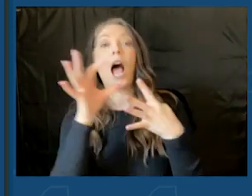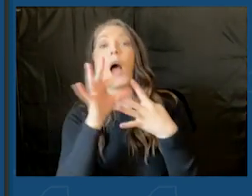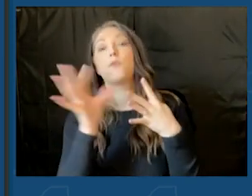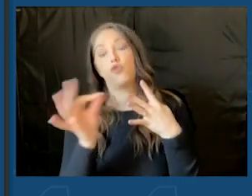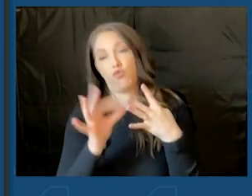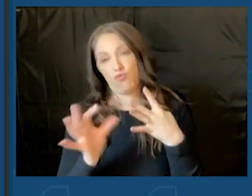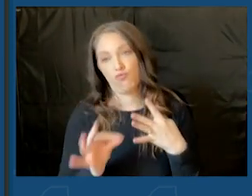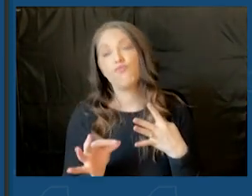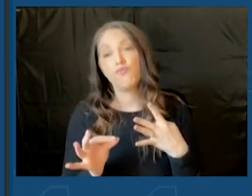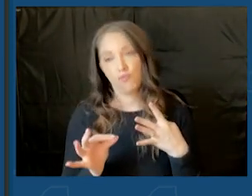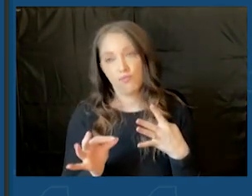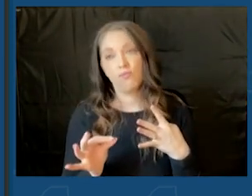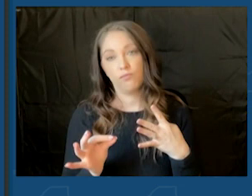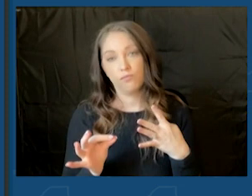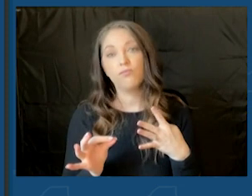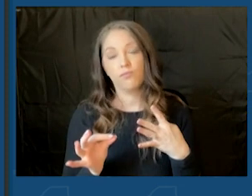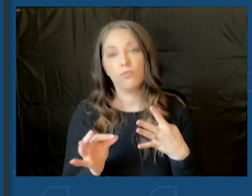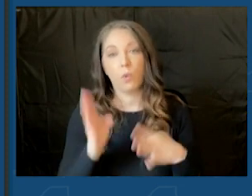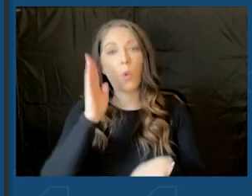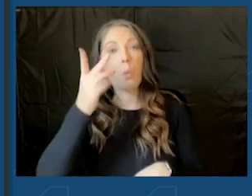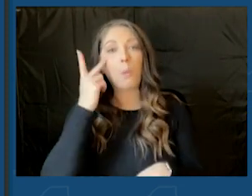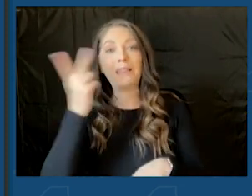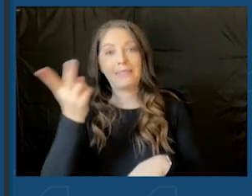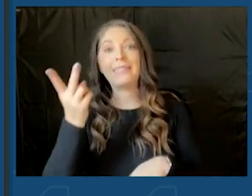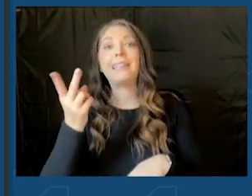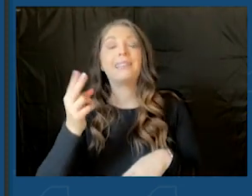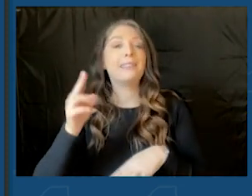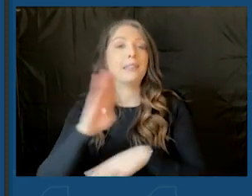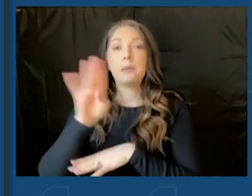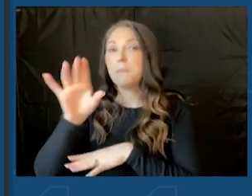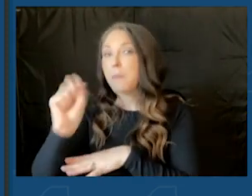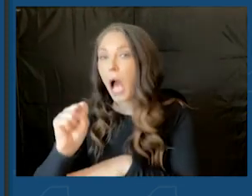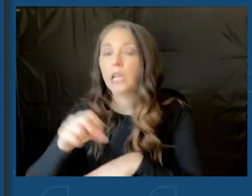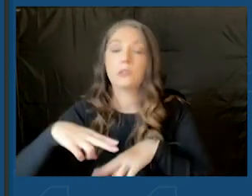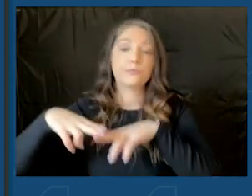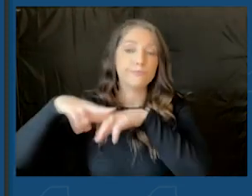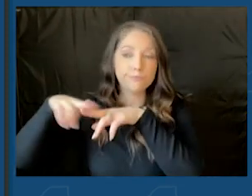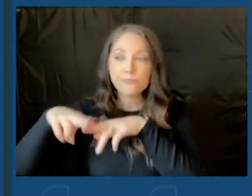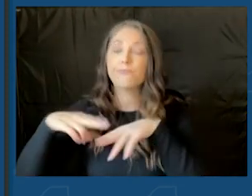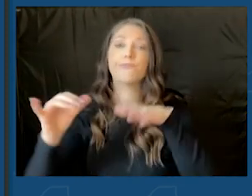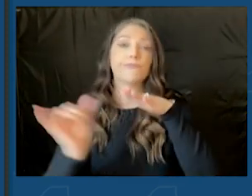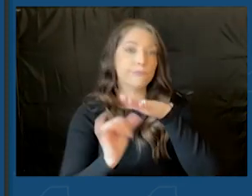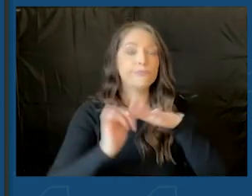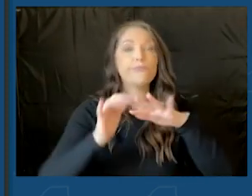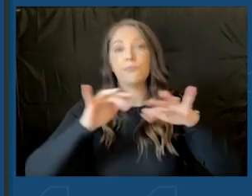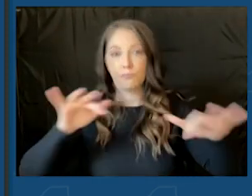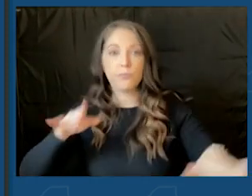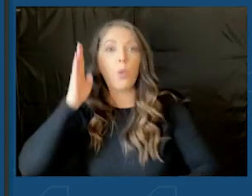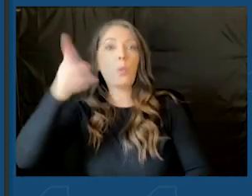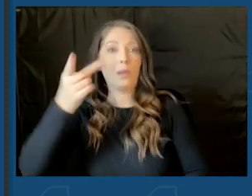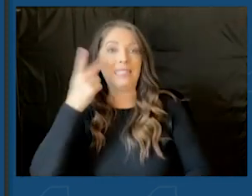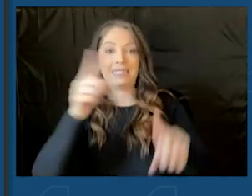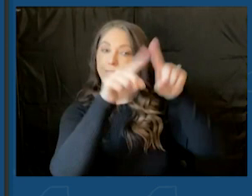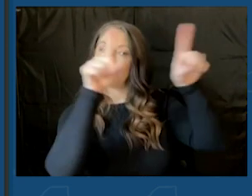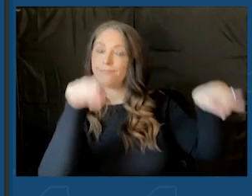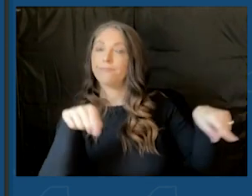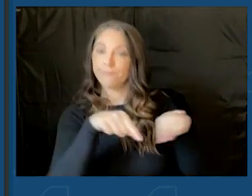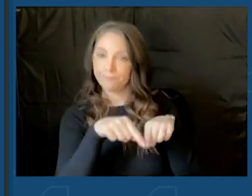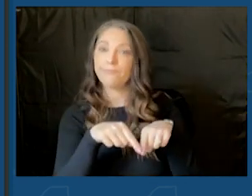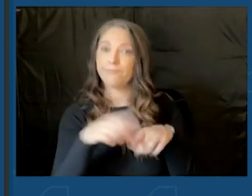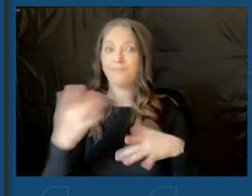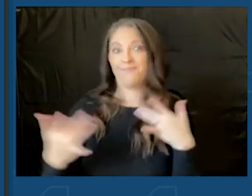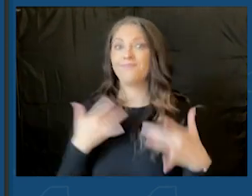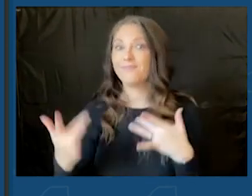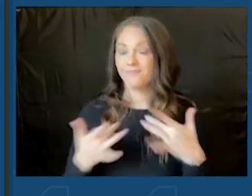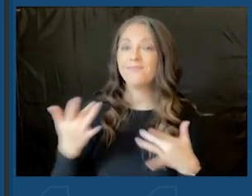our mass transit throughout the state of New York. This is buses upstate. This is transportation everywhere. So we're very, very excited about that as well. So